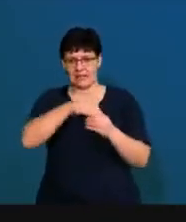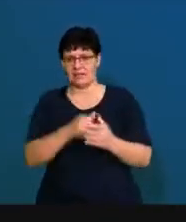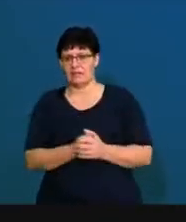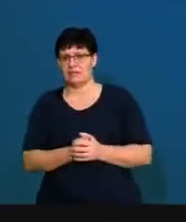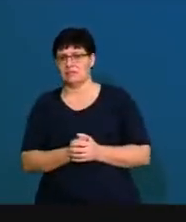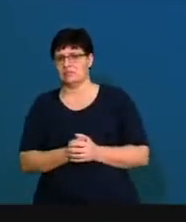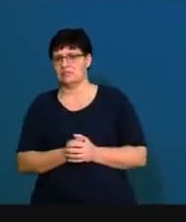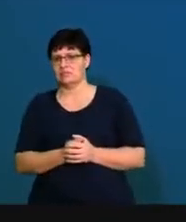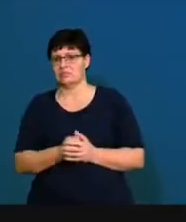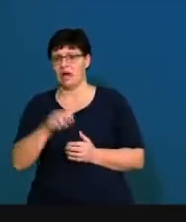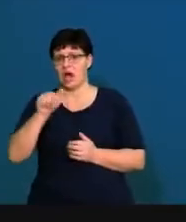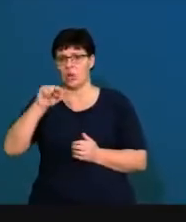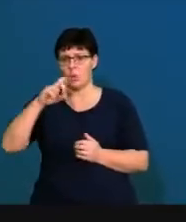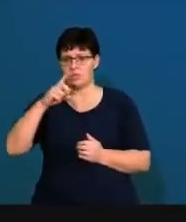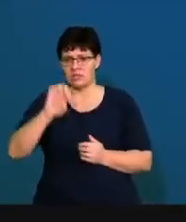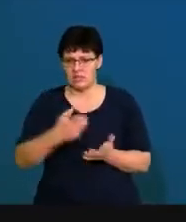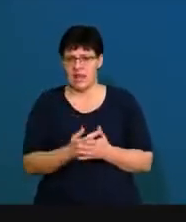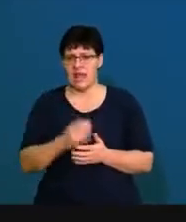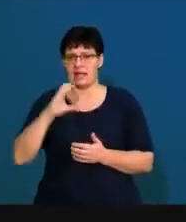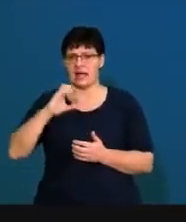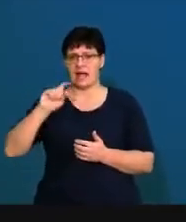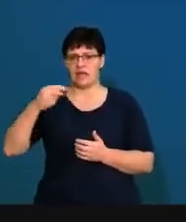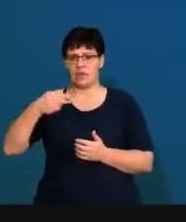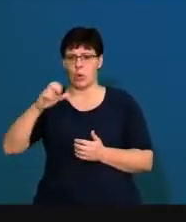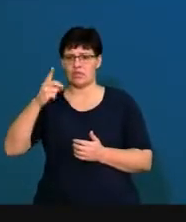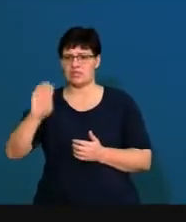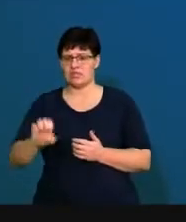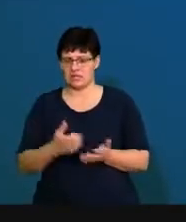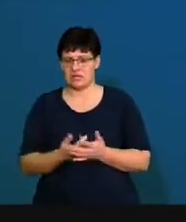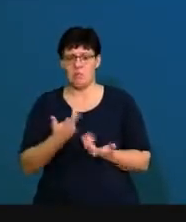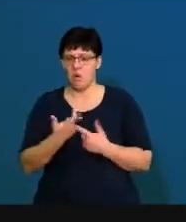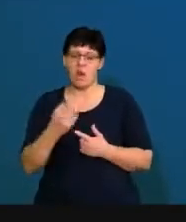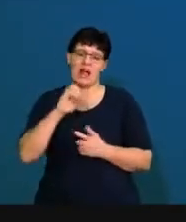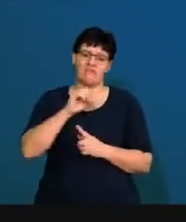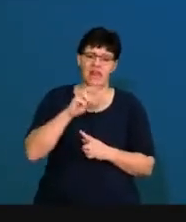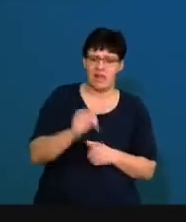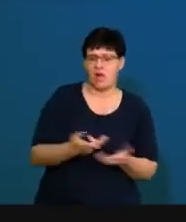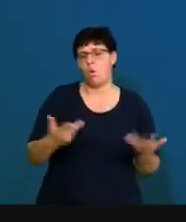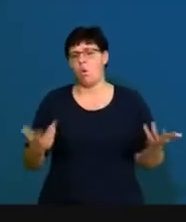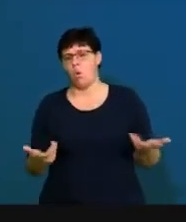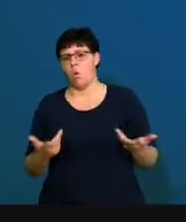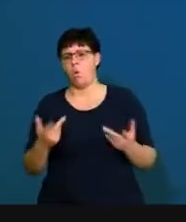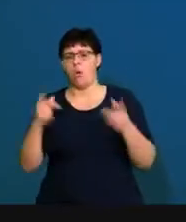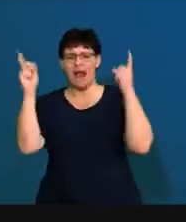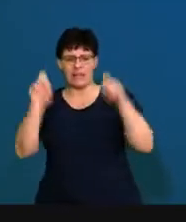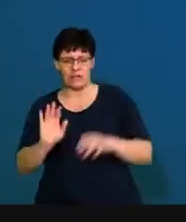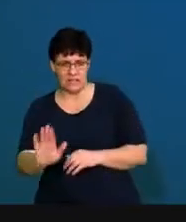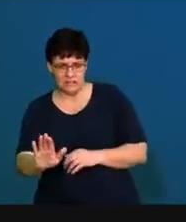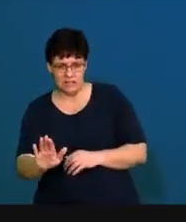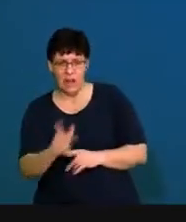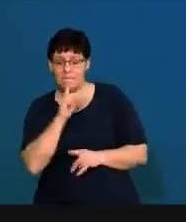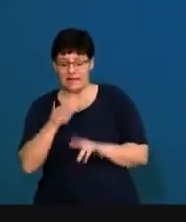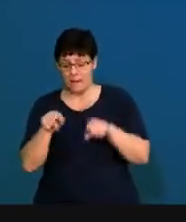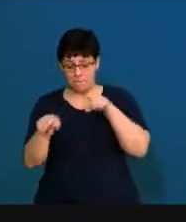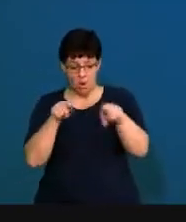the anode, okay, as well as the cathode in an electrochemical cell, be it galvanic or electrolytic. But what is